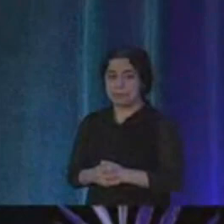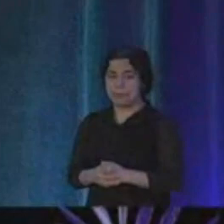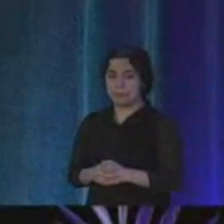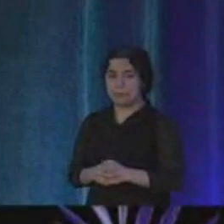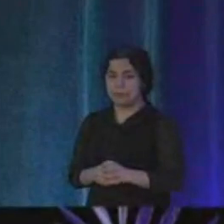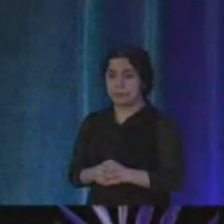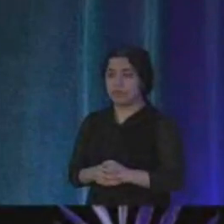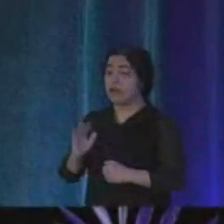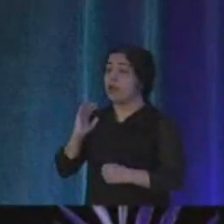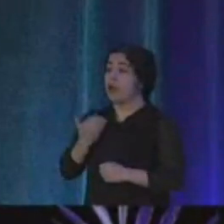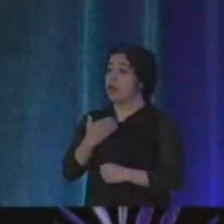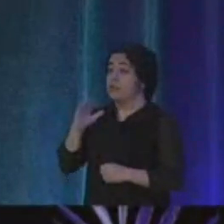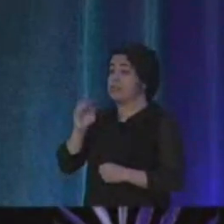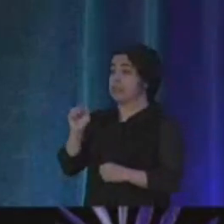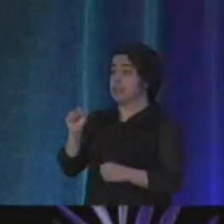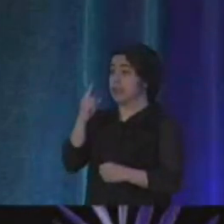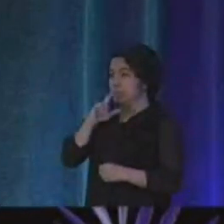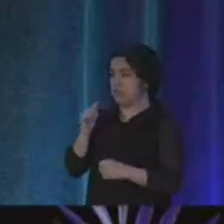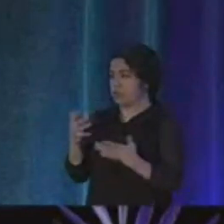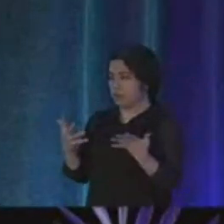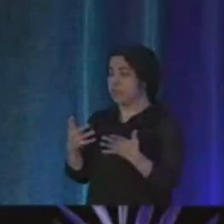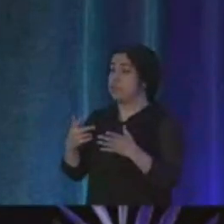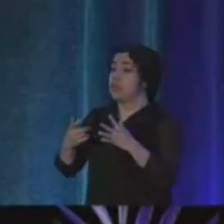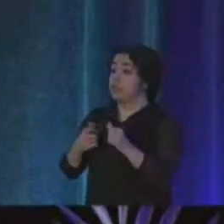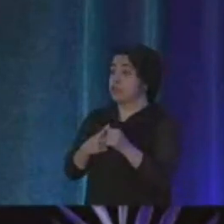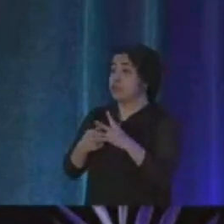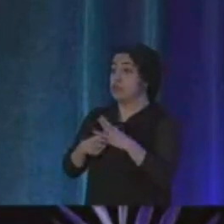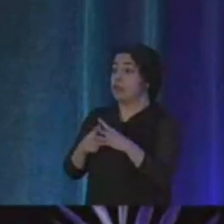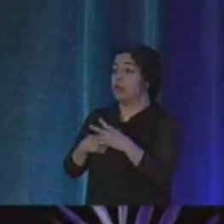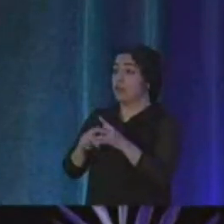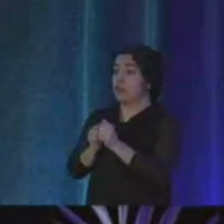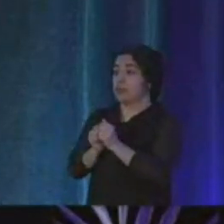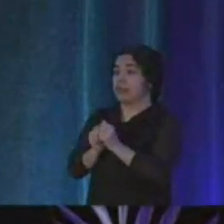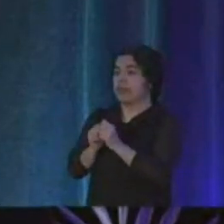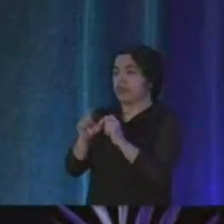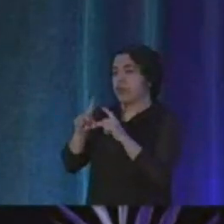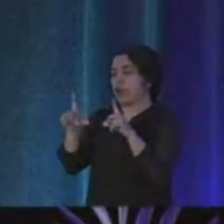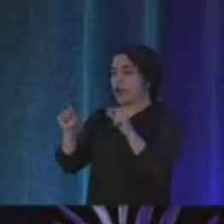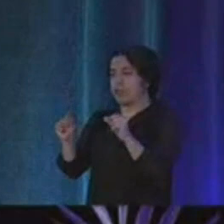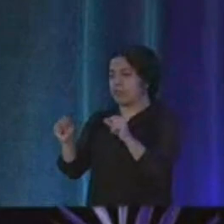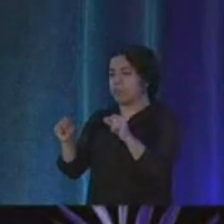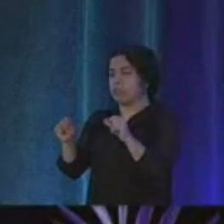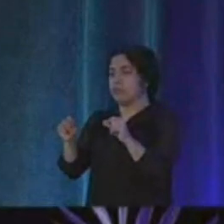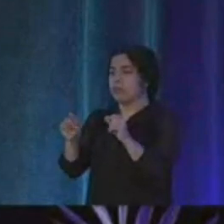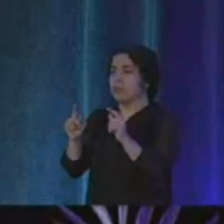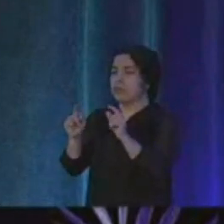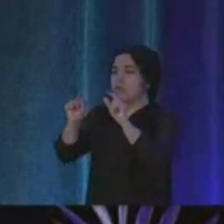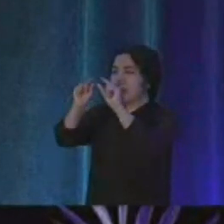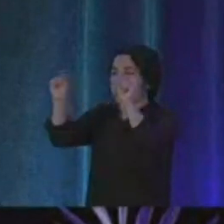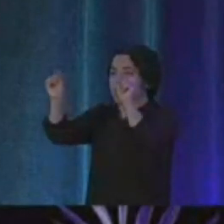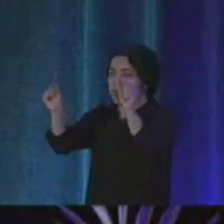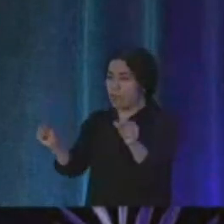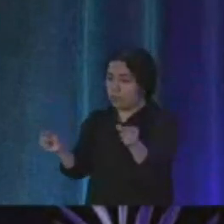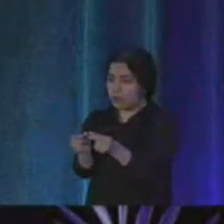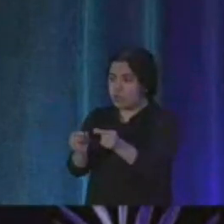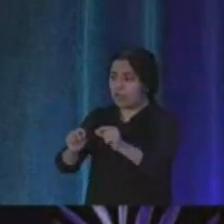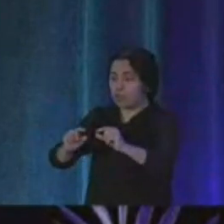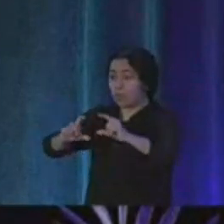So here's our CSS. We started with our card. I've got border width, radius, like all the things that you guys should be used